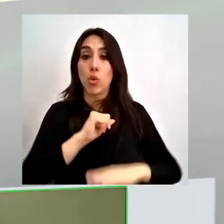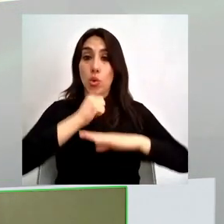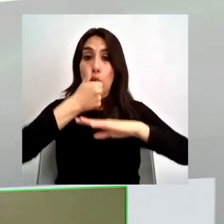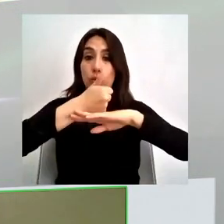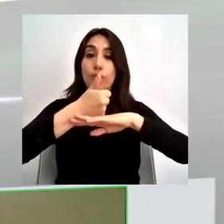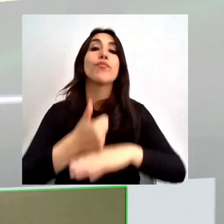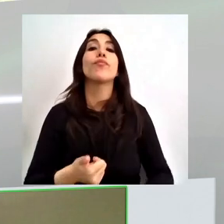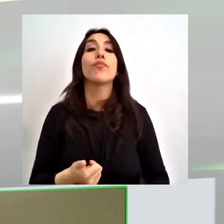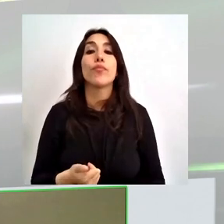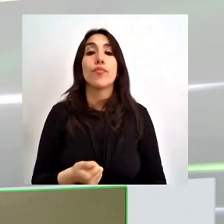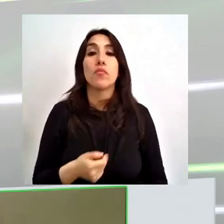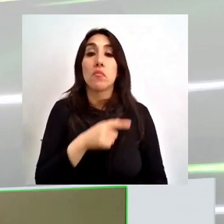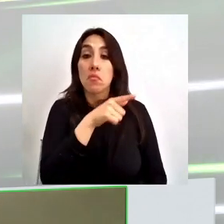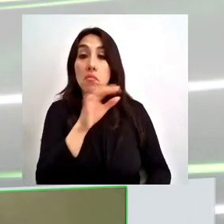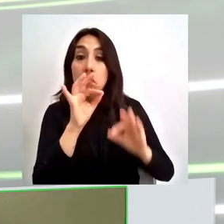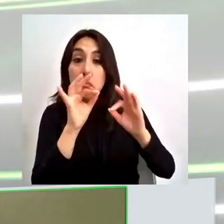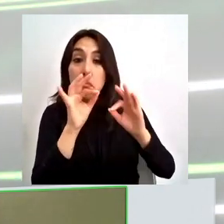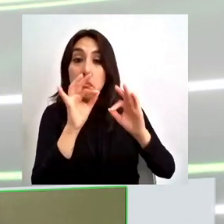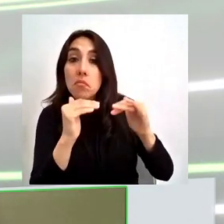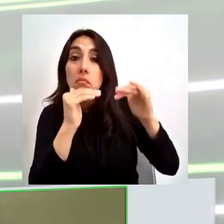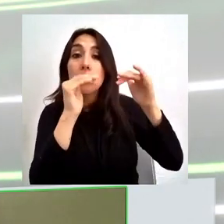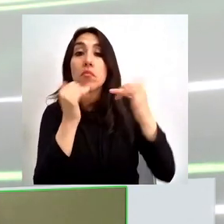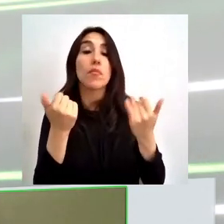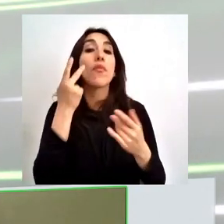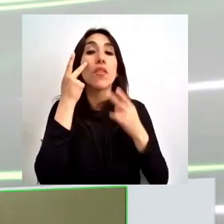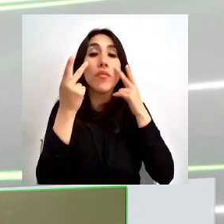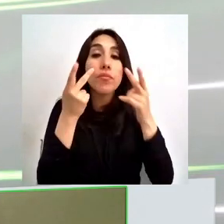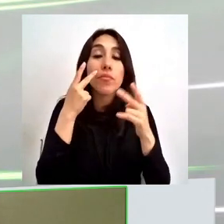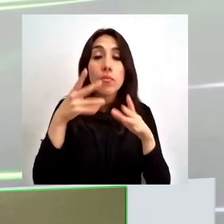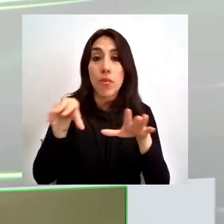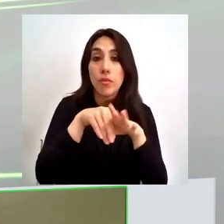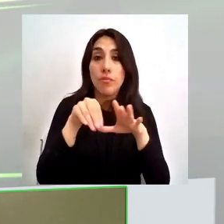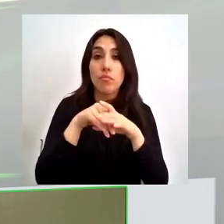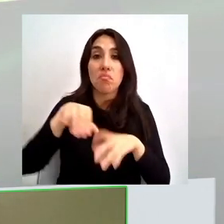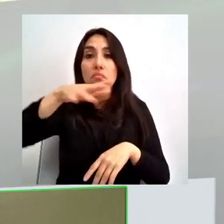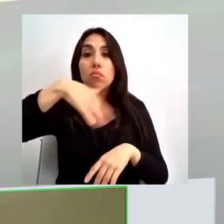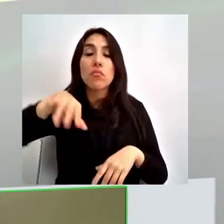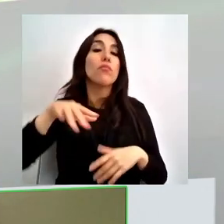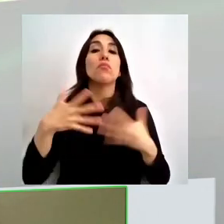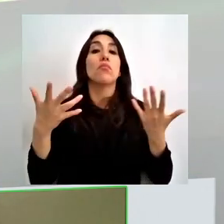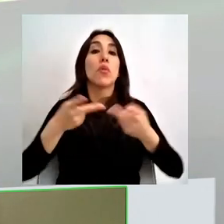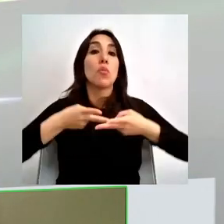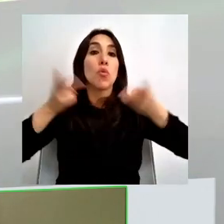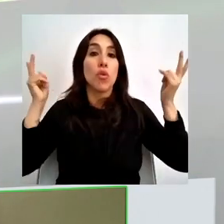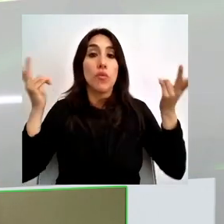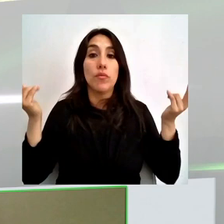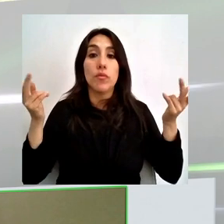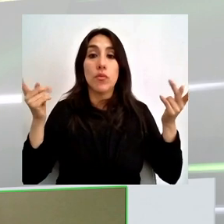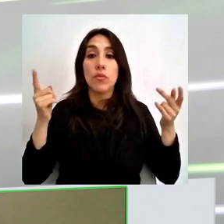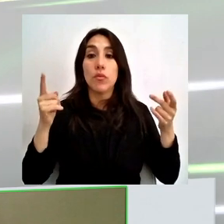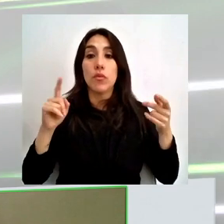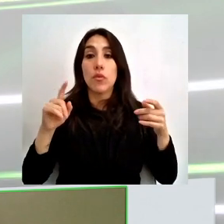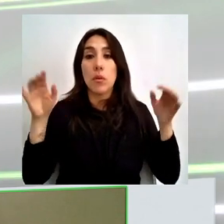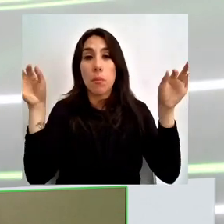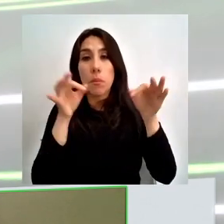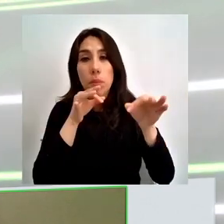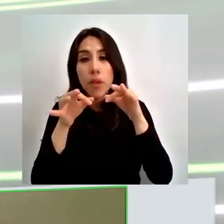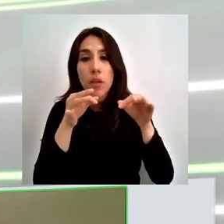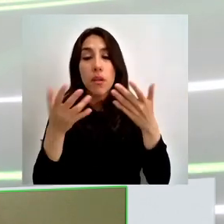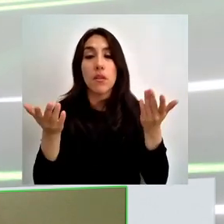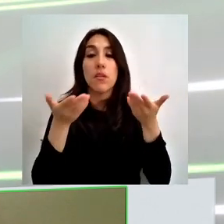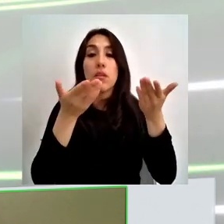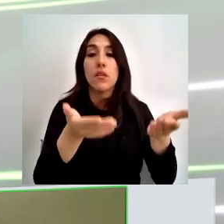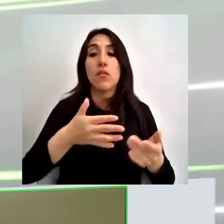you seen on inclusion in the public sector, and what recommendations would you give to the public sector in